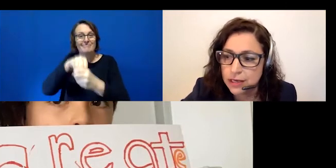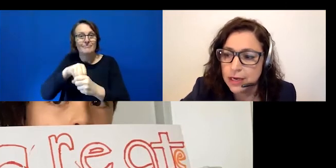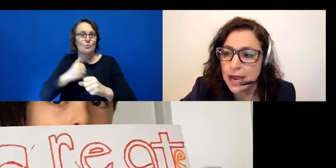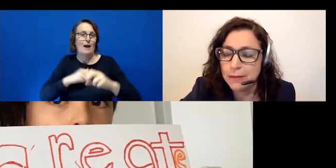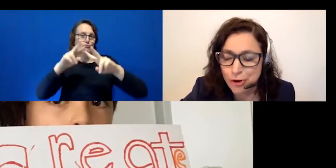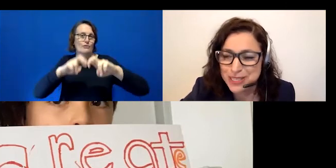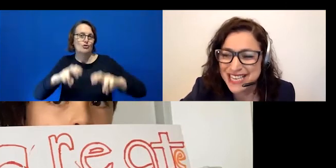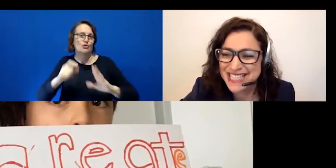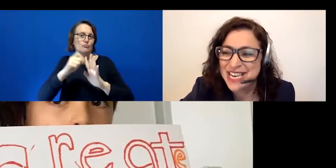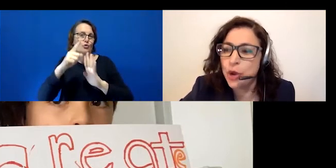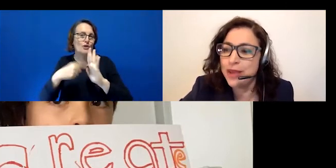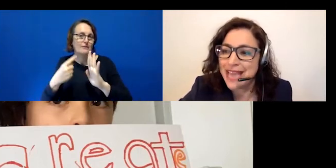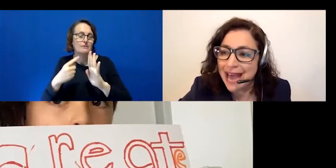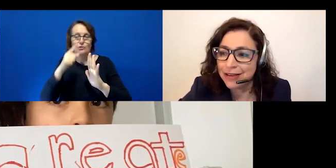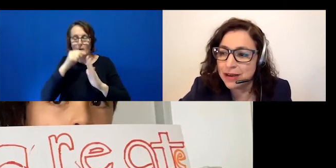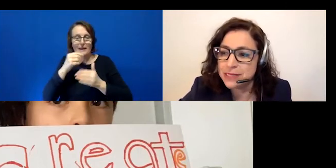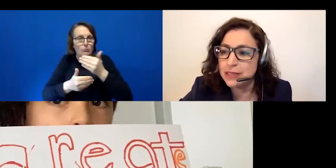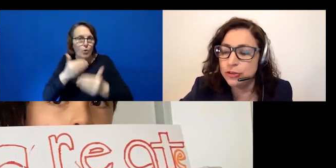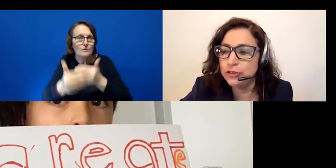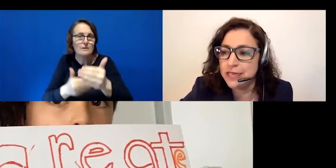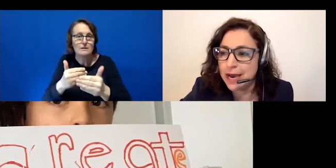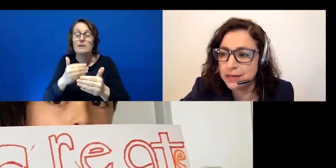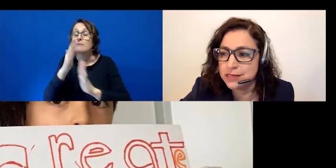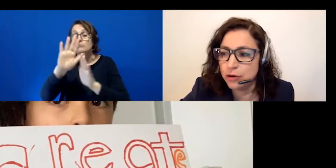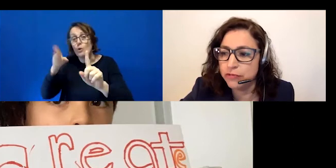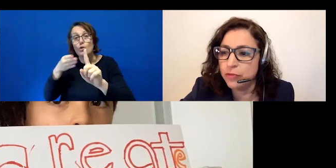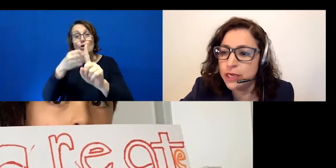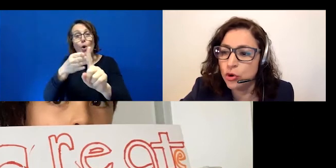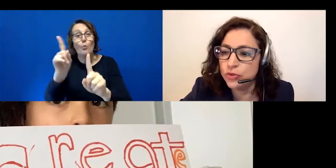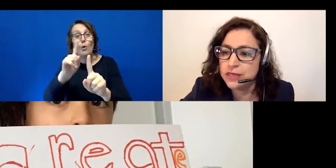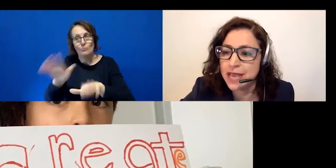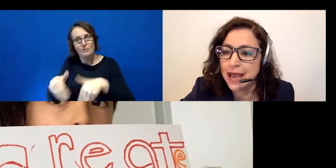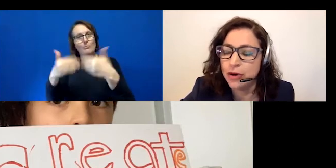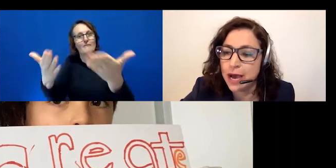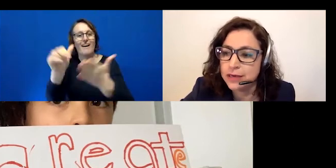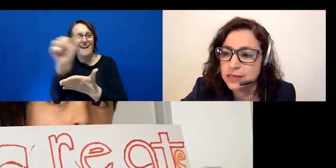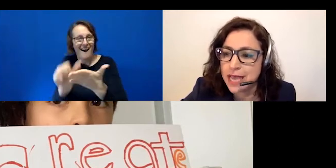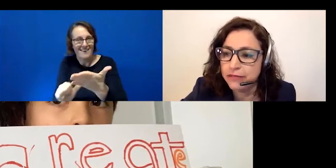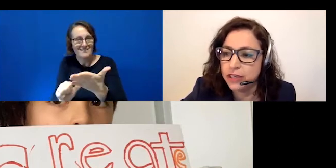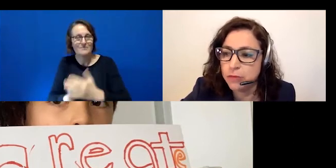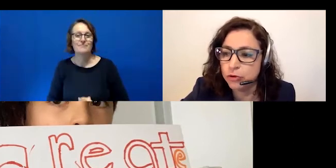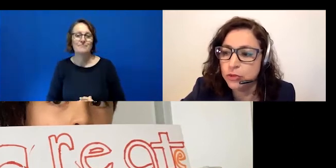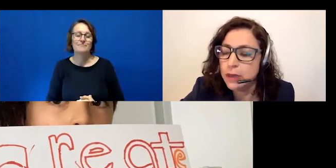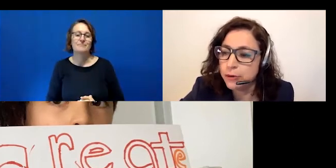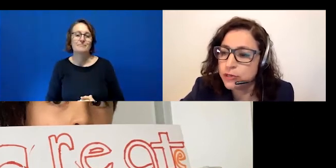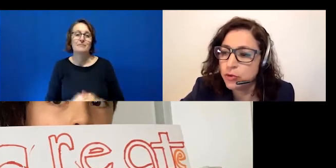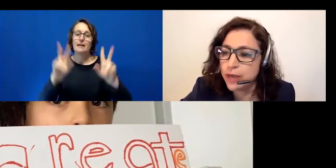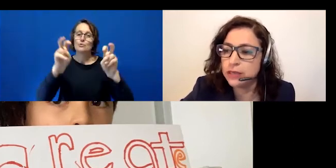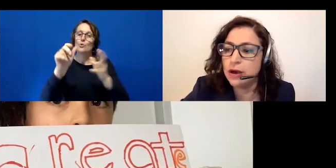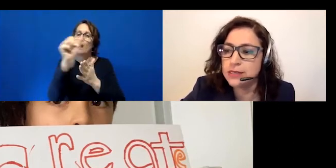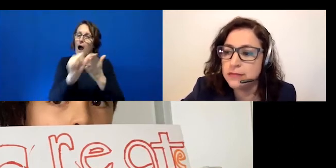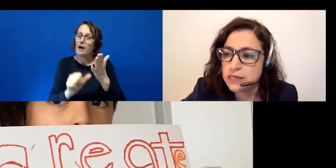project process, where the outcomes included the art itself. And we called this our artist as advocate model, but